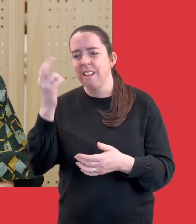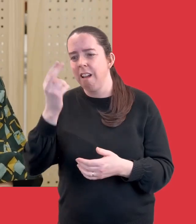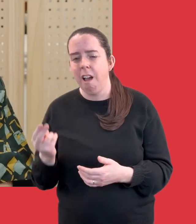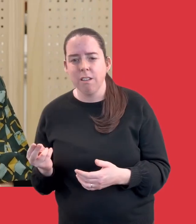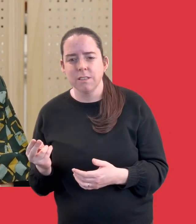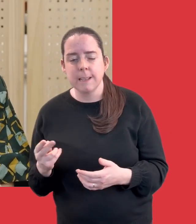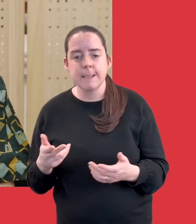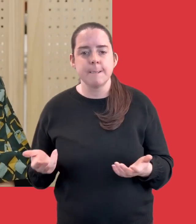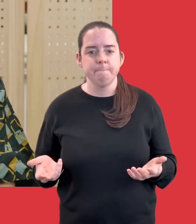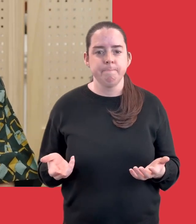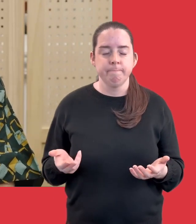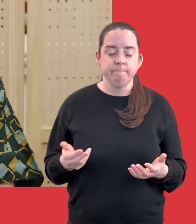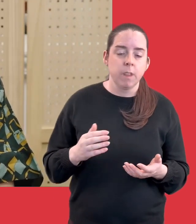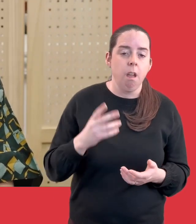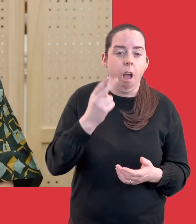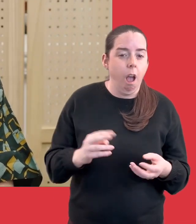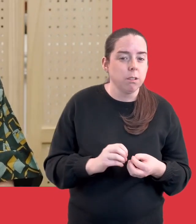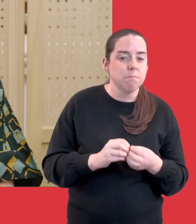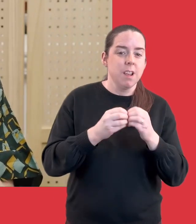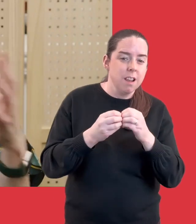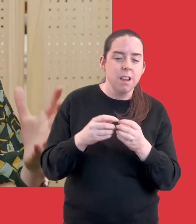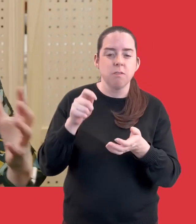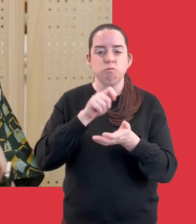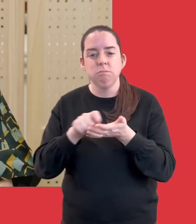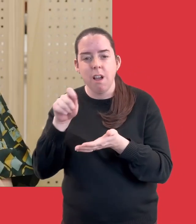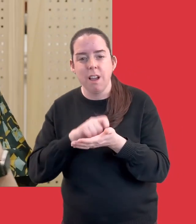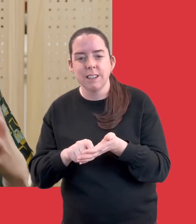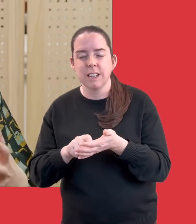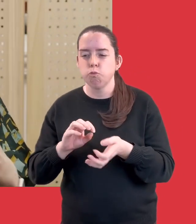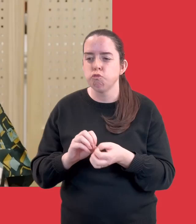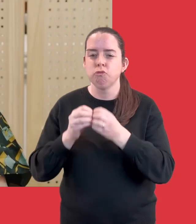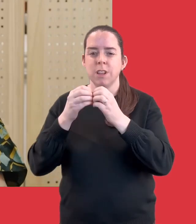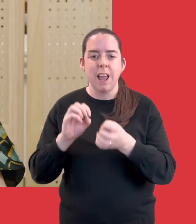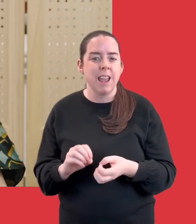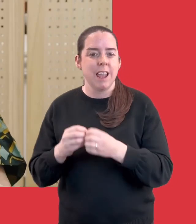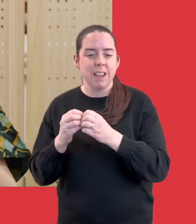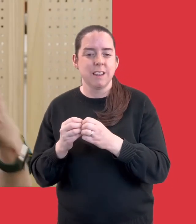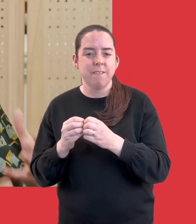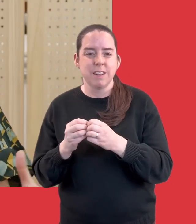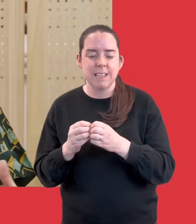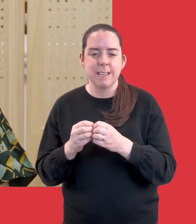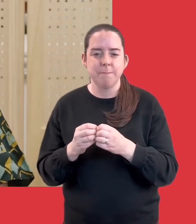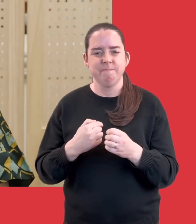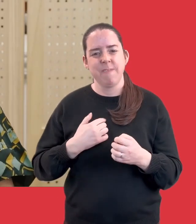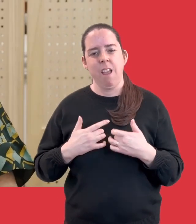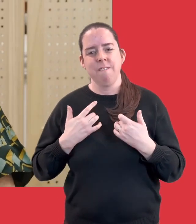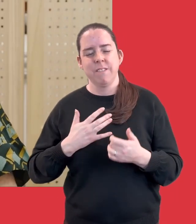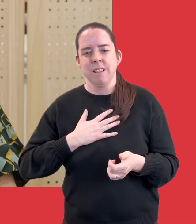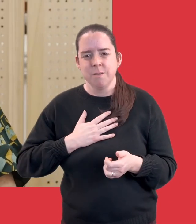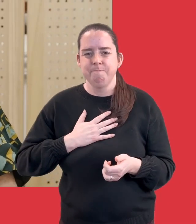and art as well. So art making and writing and